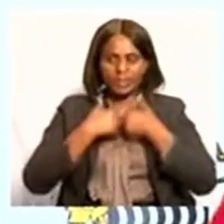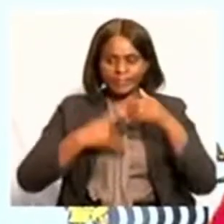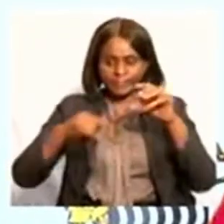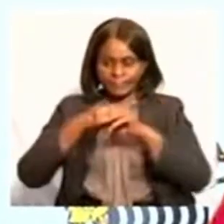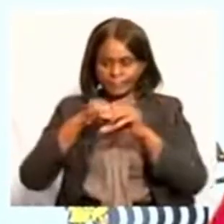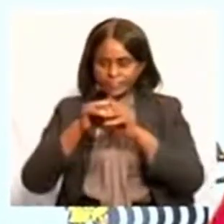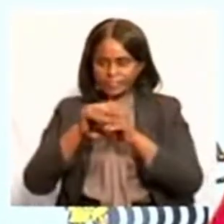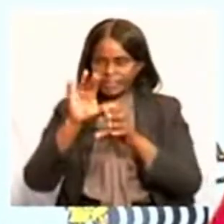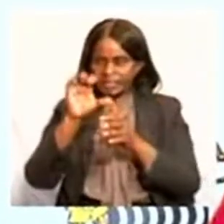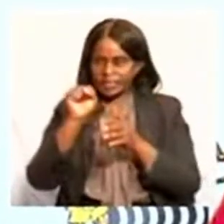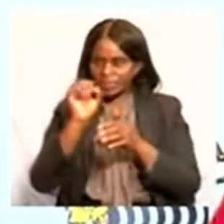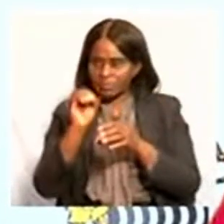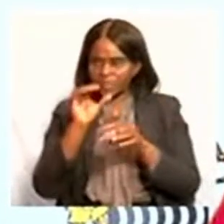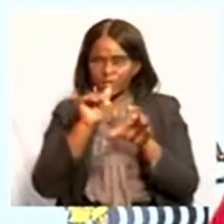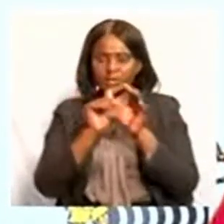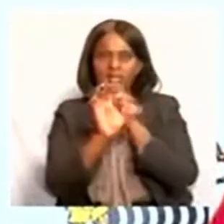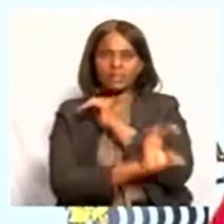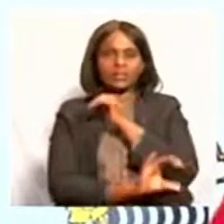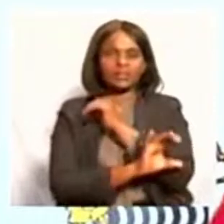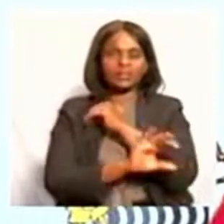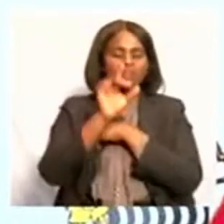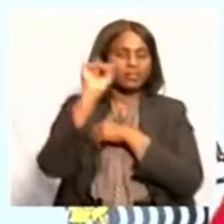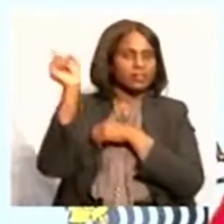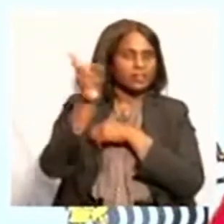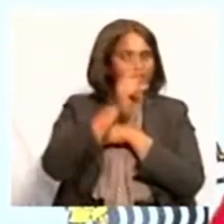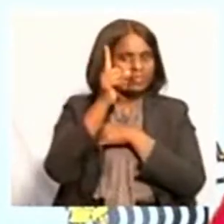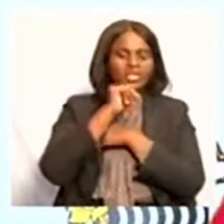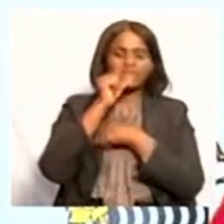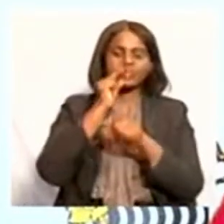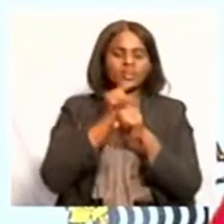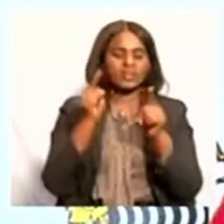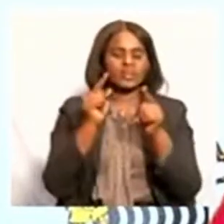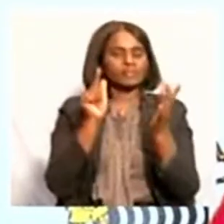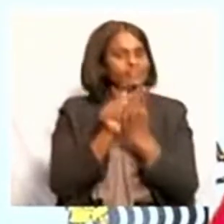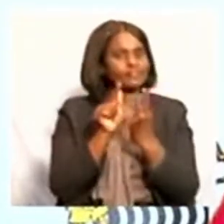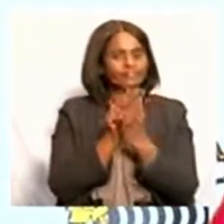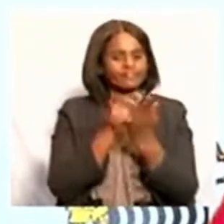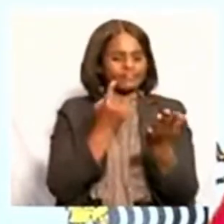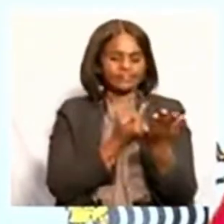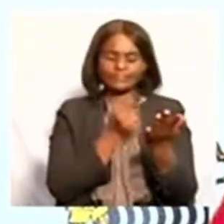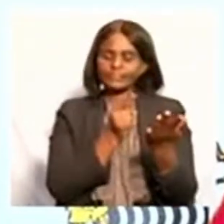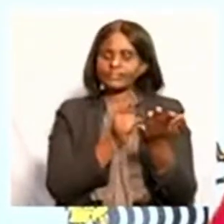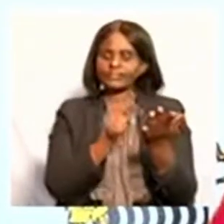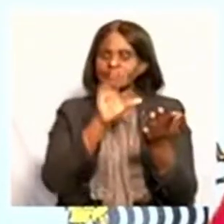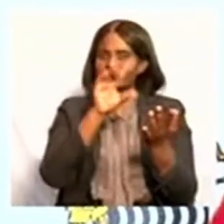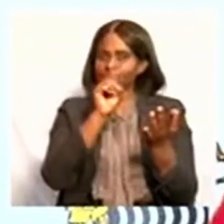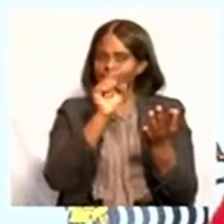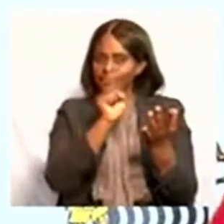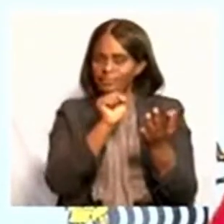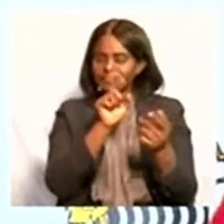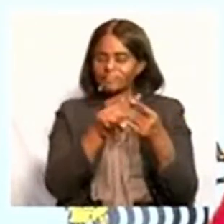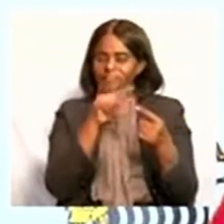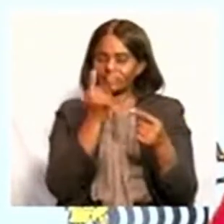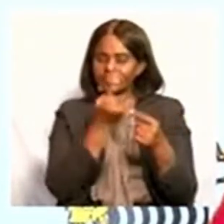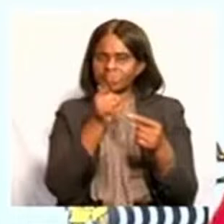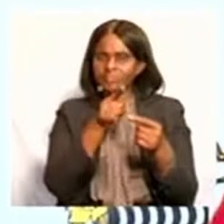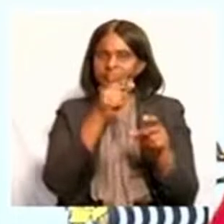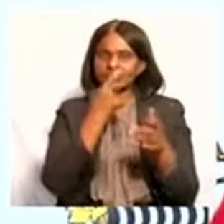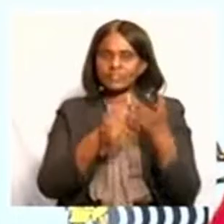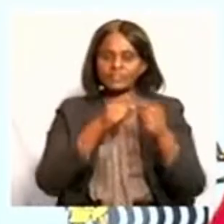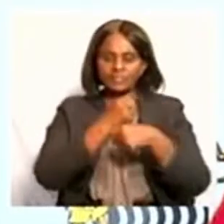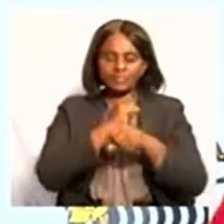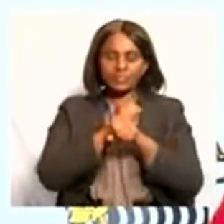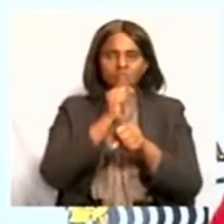the CSOs countrywide, and not just the Lusaka-based CSOs. So this is to ensure